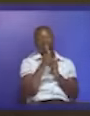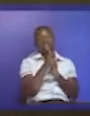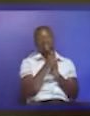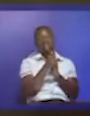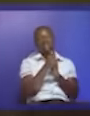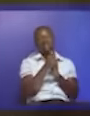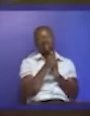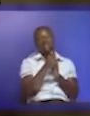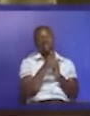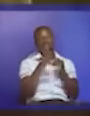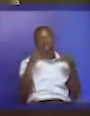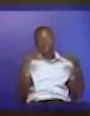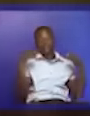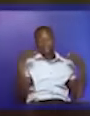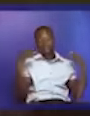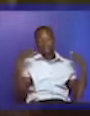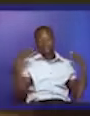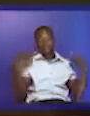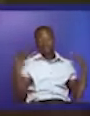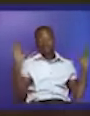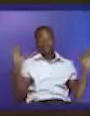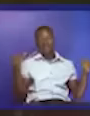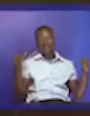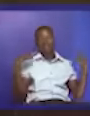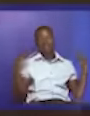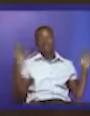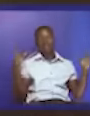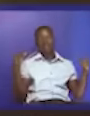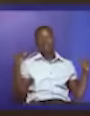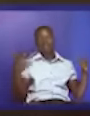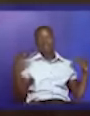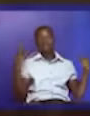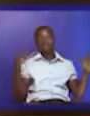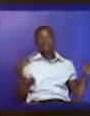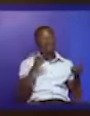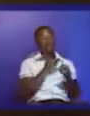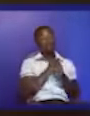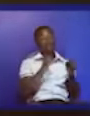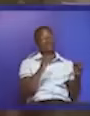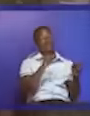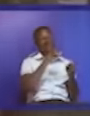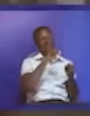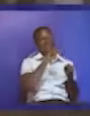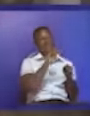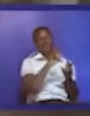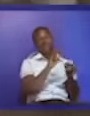God. The angels went in response to a finished transaction.